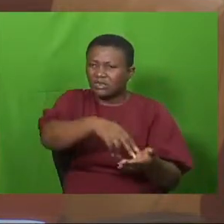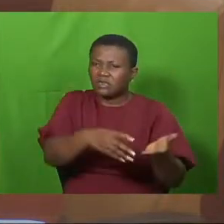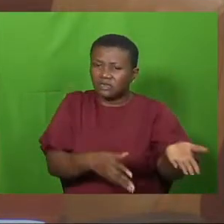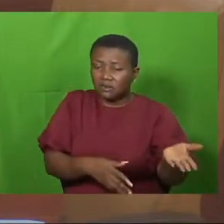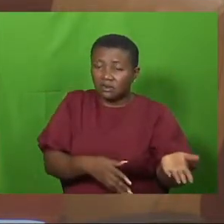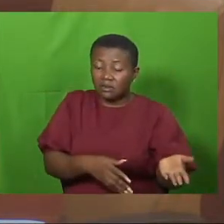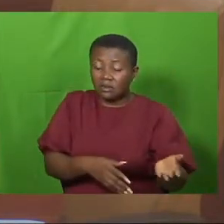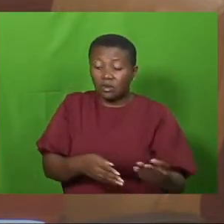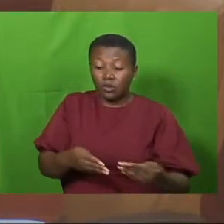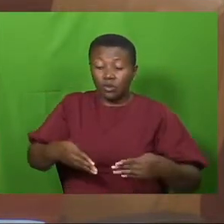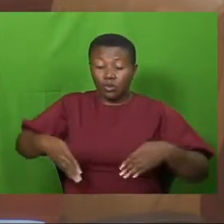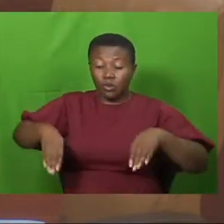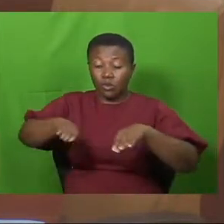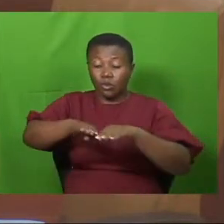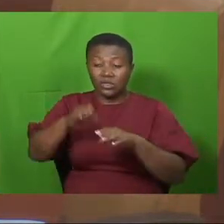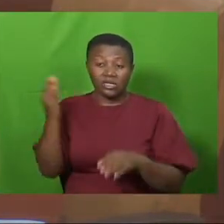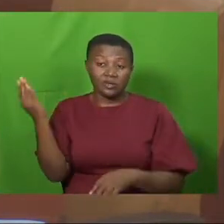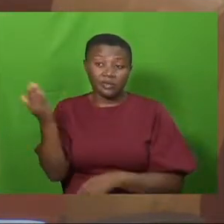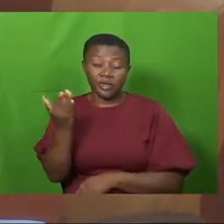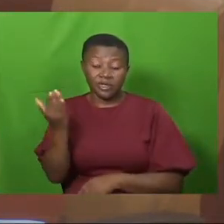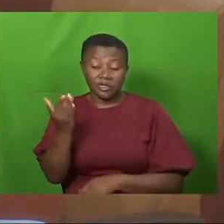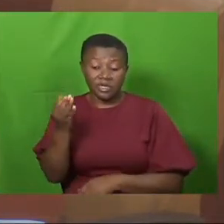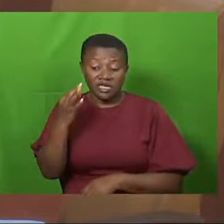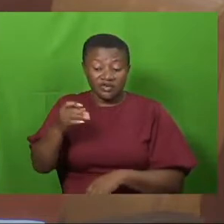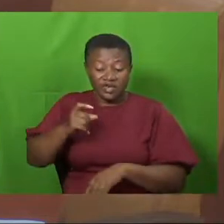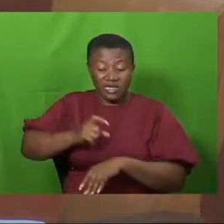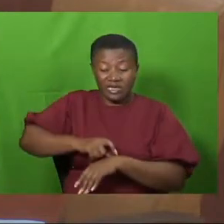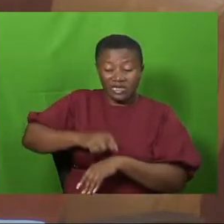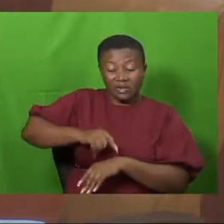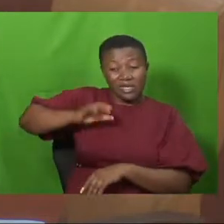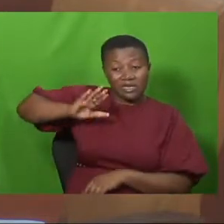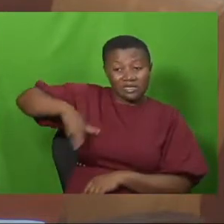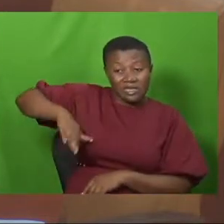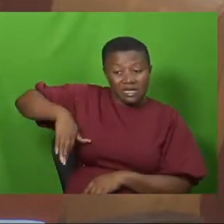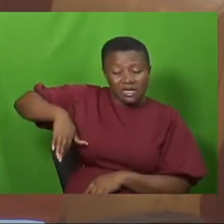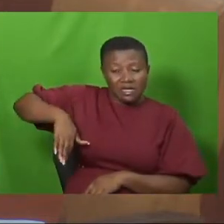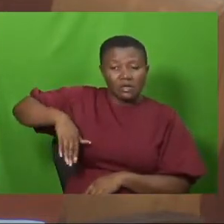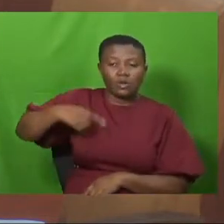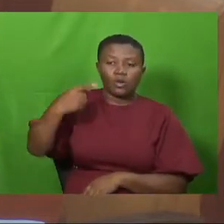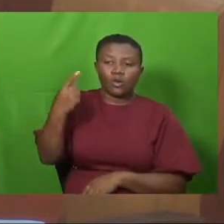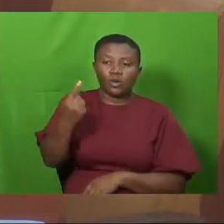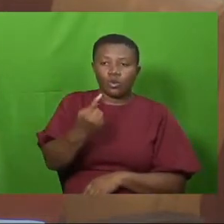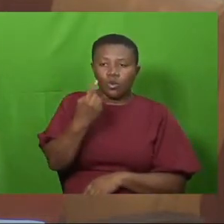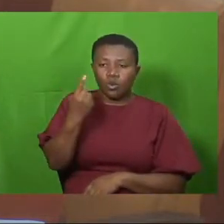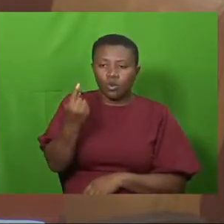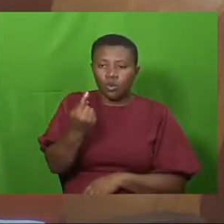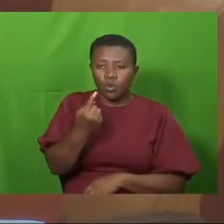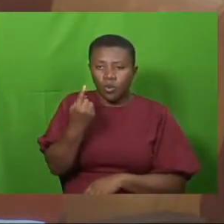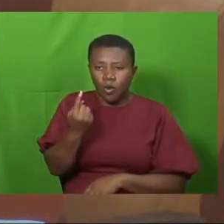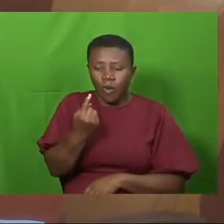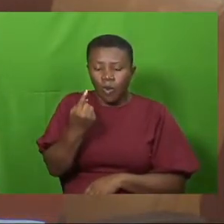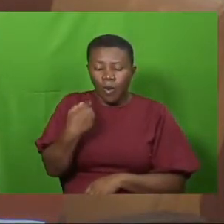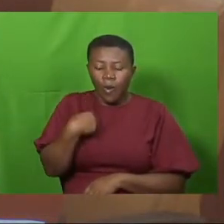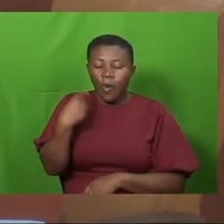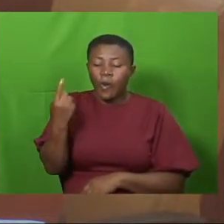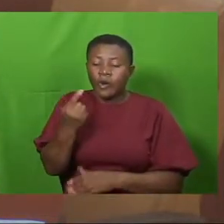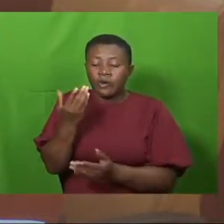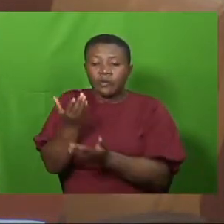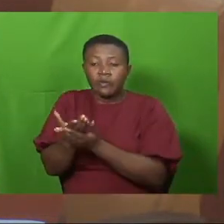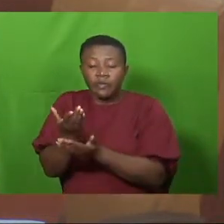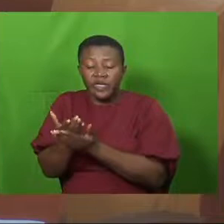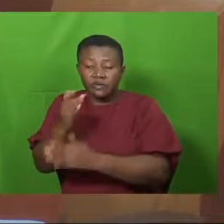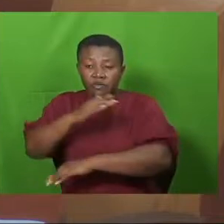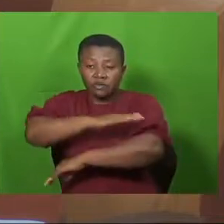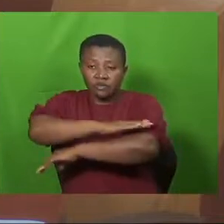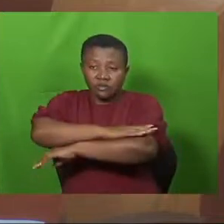time, always what the leaders do is, for want of time, the Speaker, we want to entreat the Hansard Department to